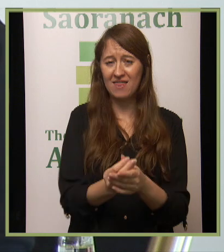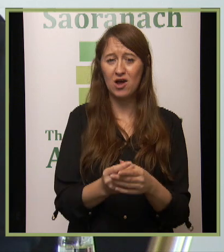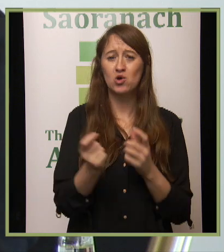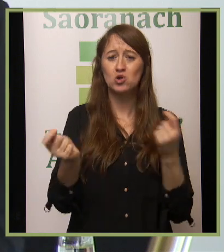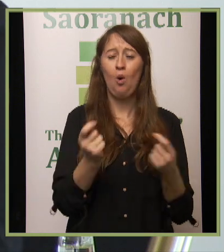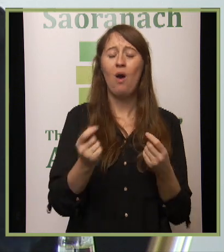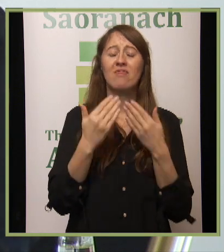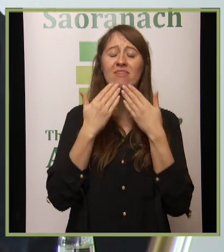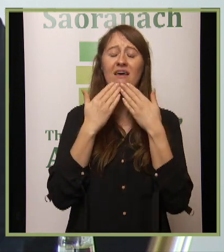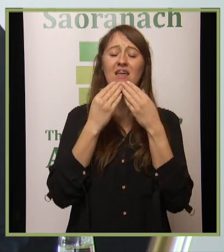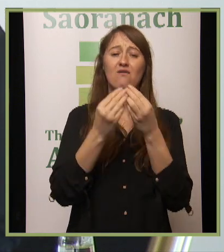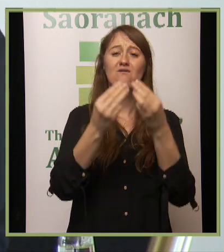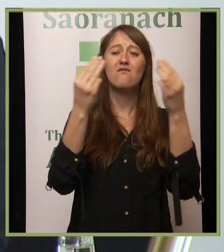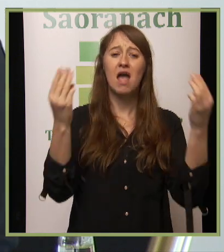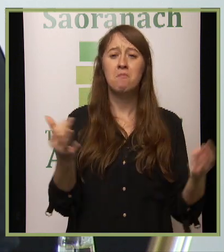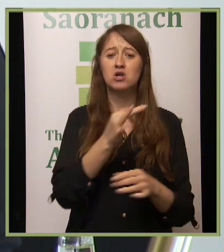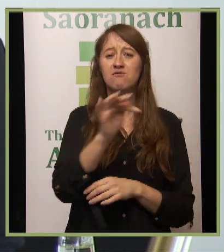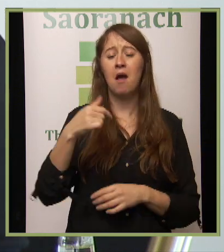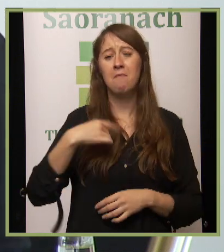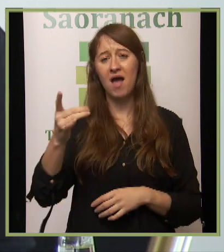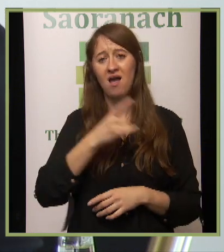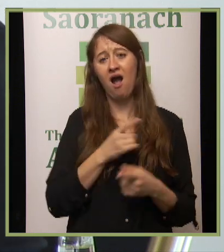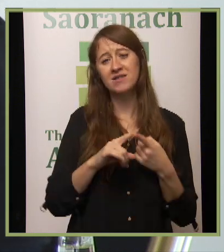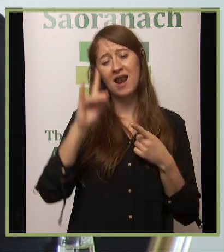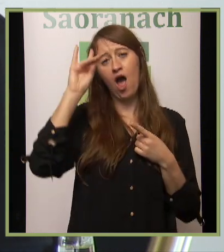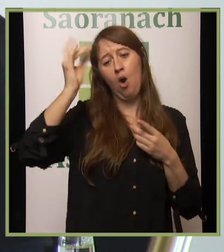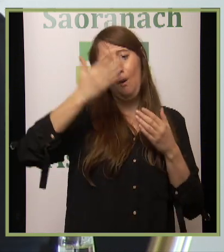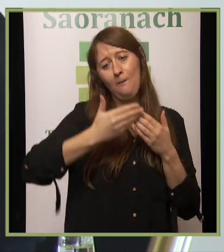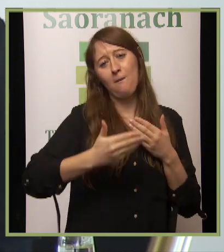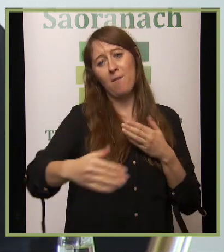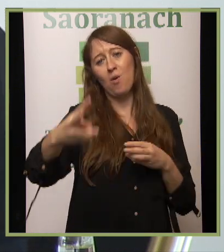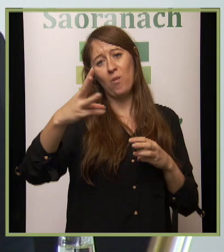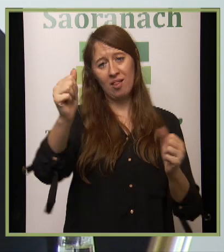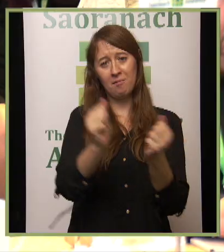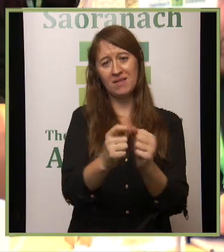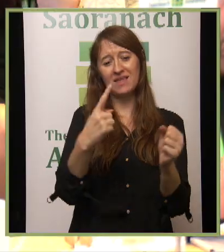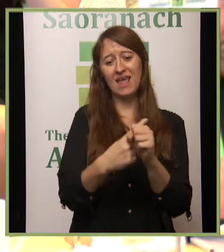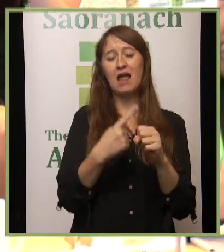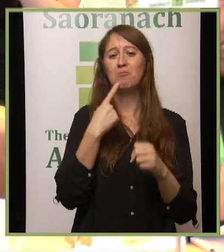wish you well with everything, and maybe our paths will cross again. I hope they will, but just thank you.